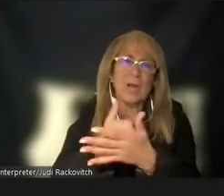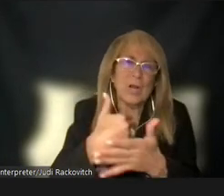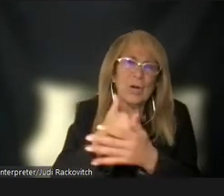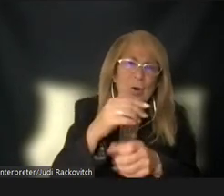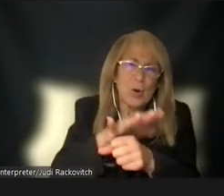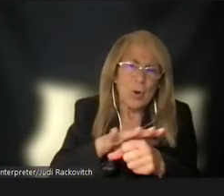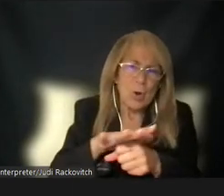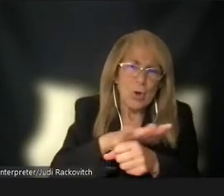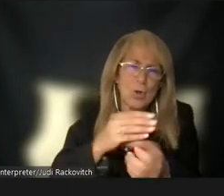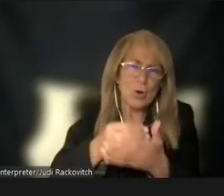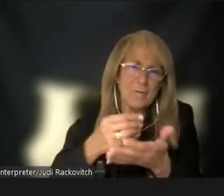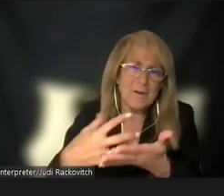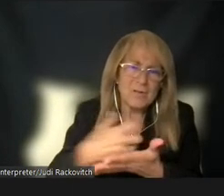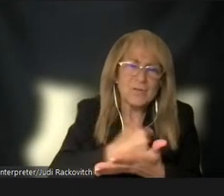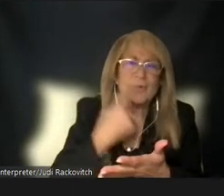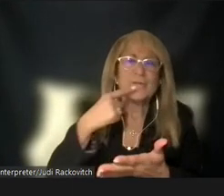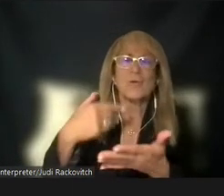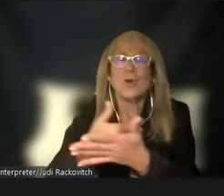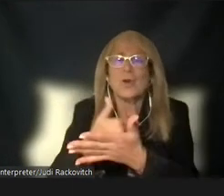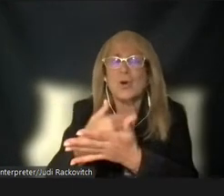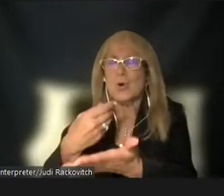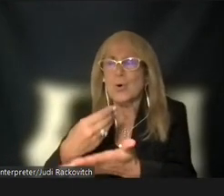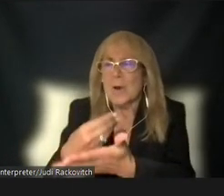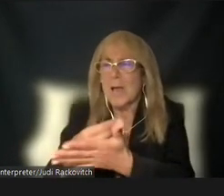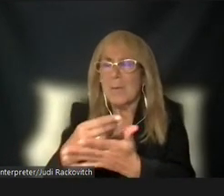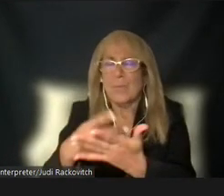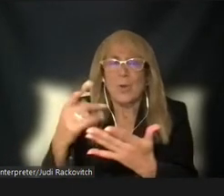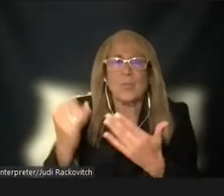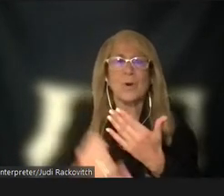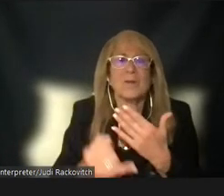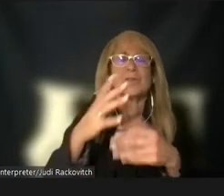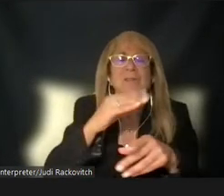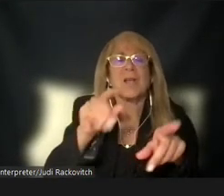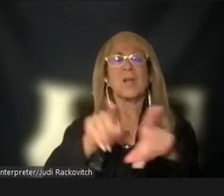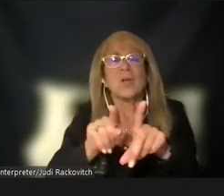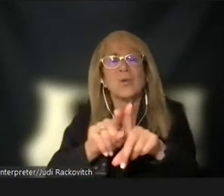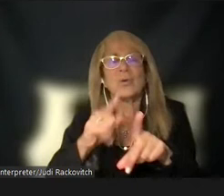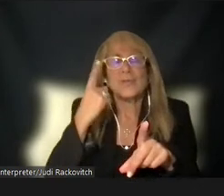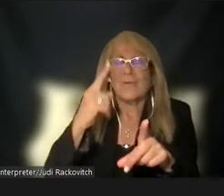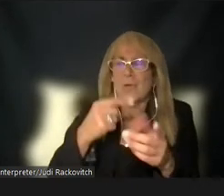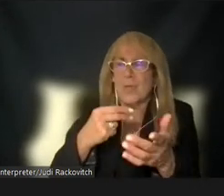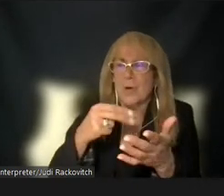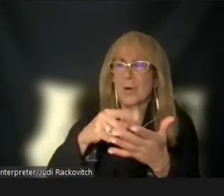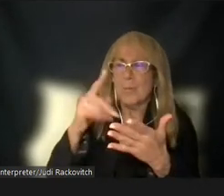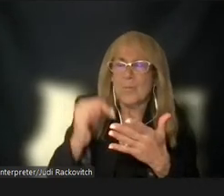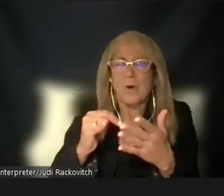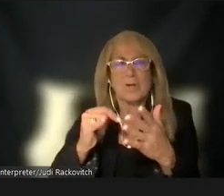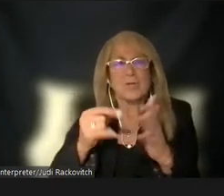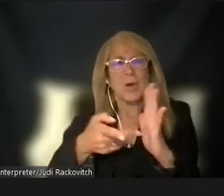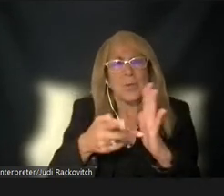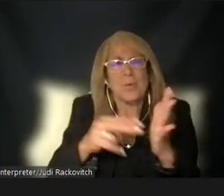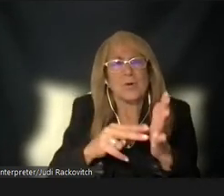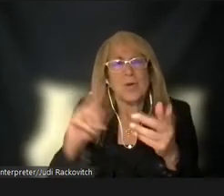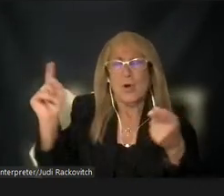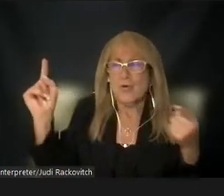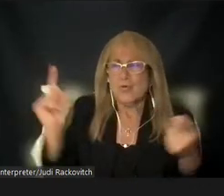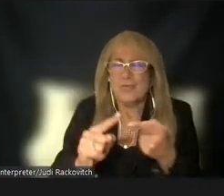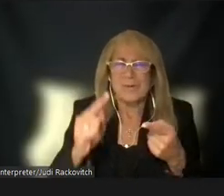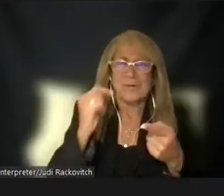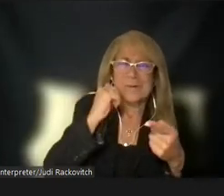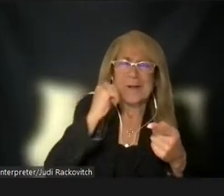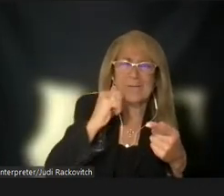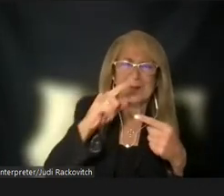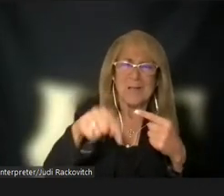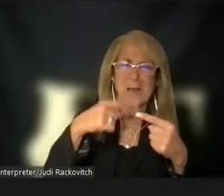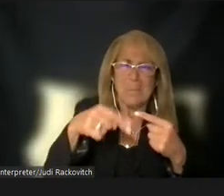MTA's capital projects. The following objectives further refine the project purpose. It would reduce daily vehicle miles traveled, or